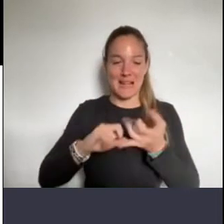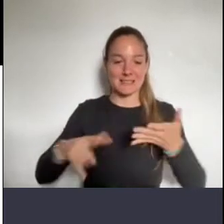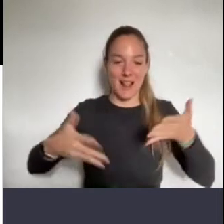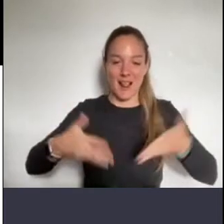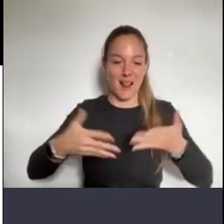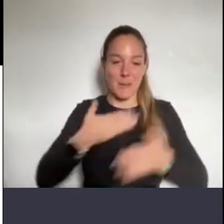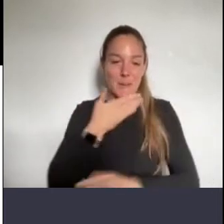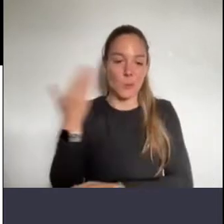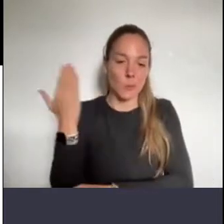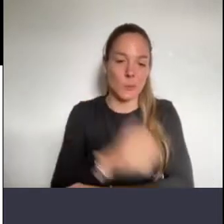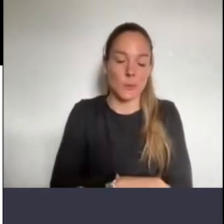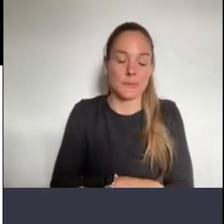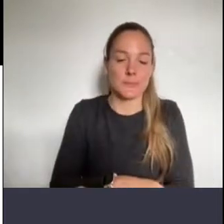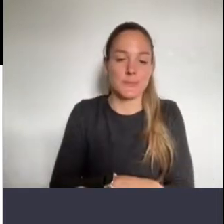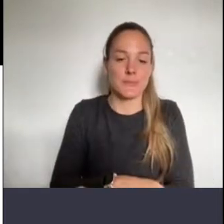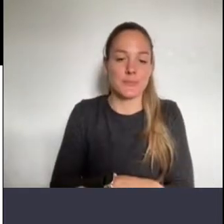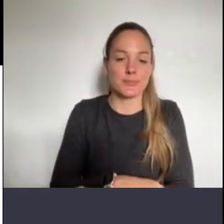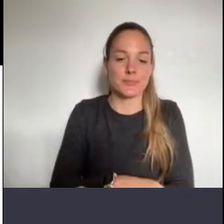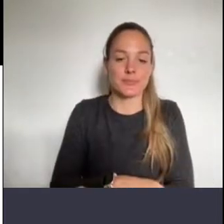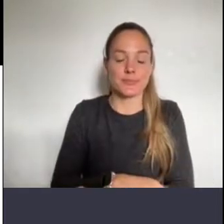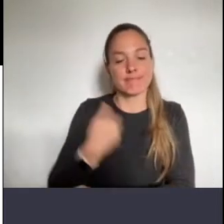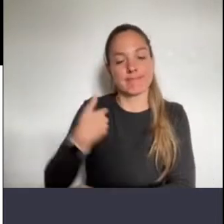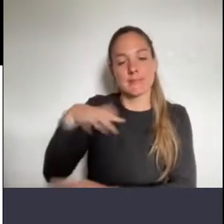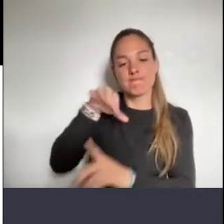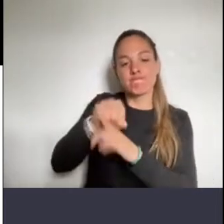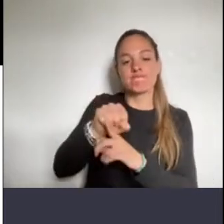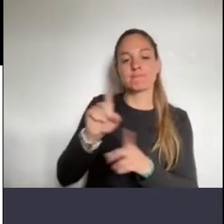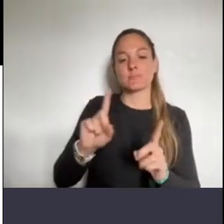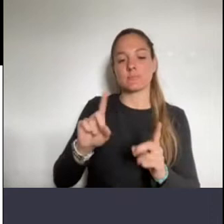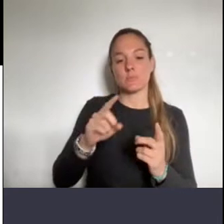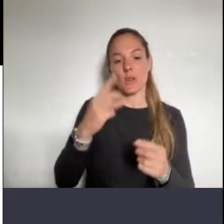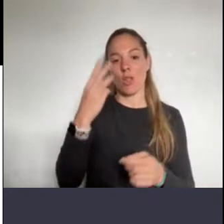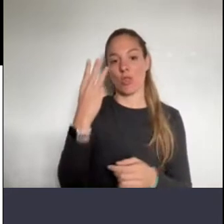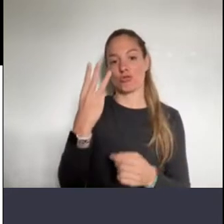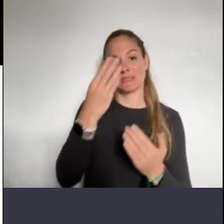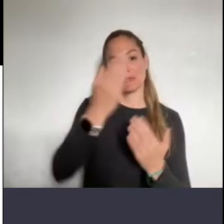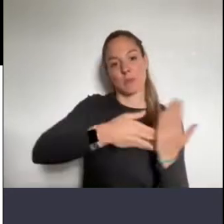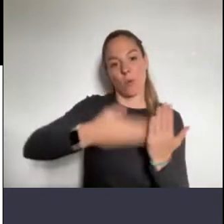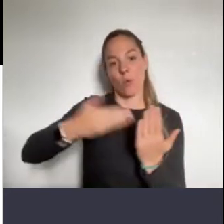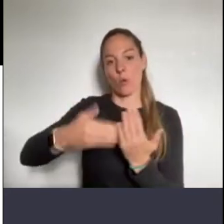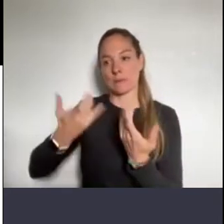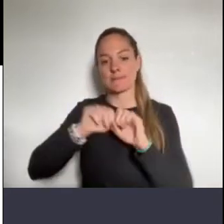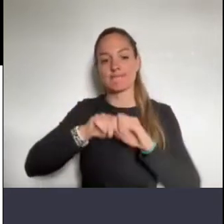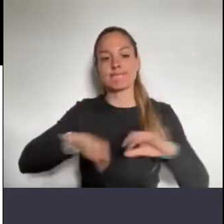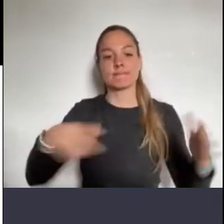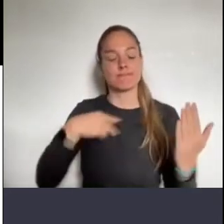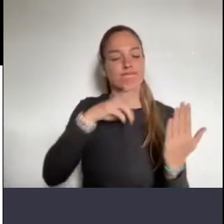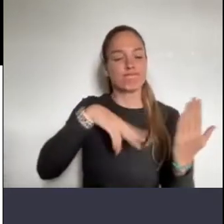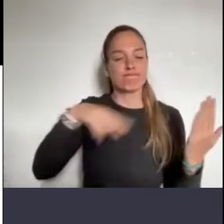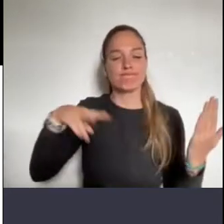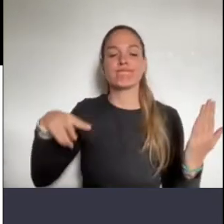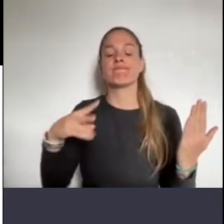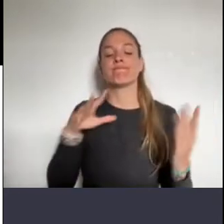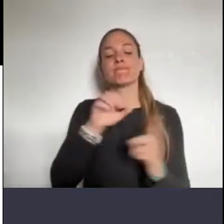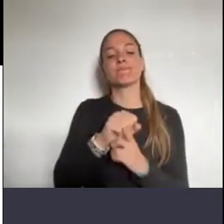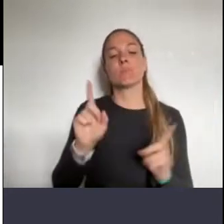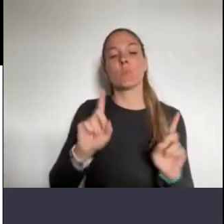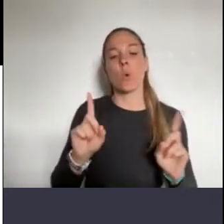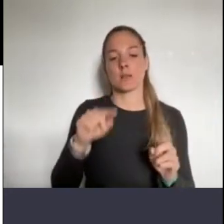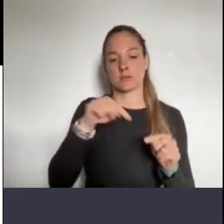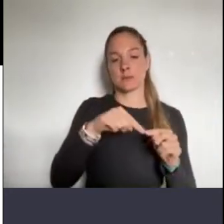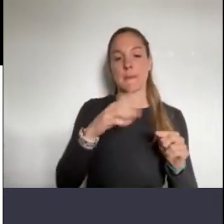What's been also highlighted is that in 3 reports that had come out, one of them of which was a